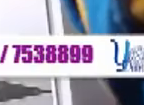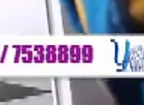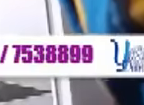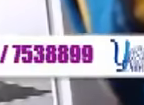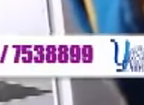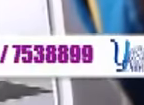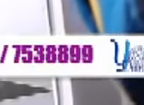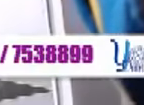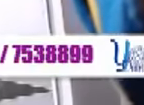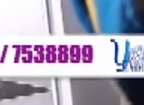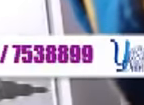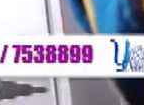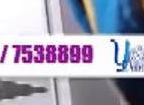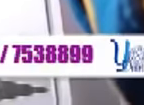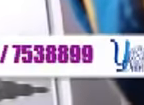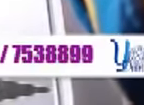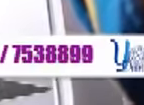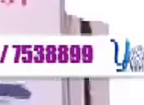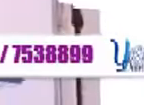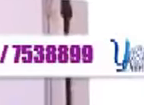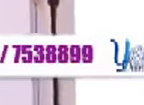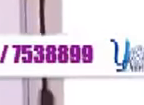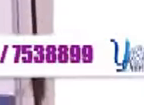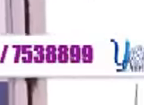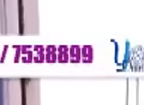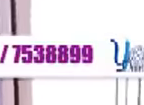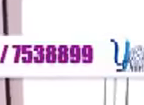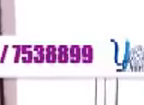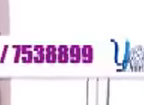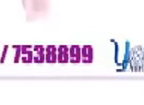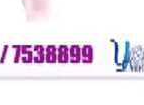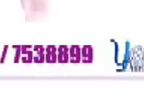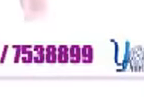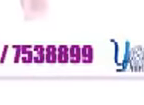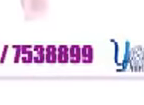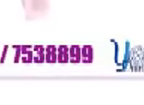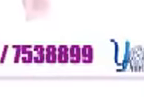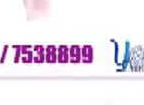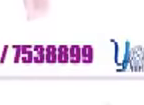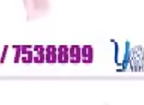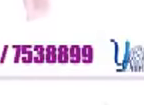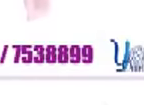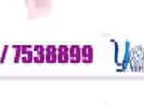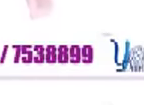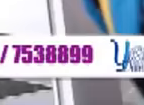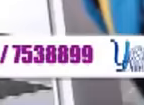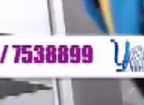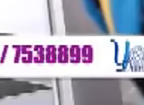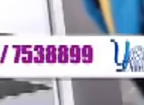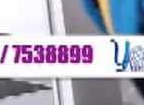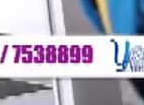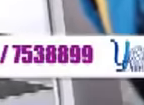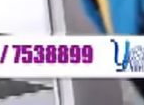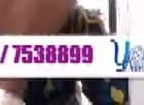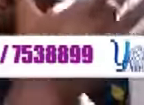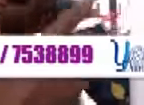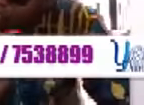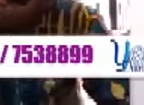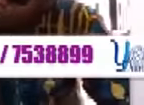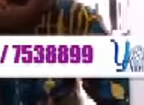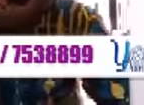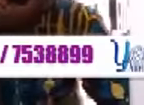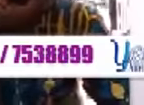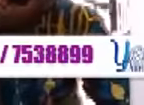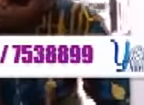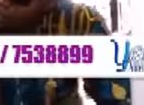I got it. 56 branches mola soto Gambia jang ha Gambia kono ani Gambia bantala bankol ngok kono kiya